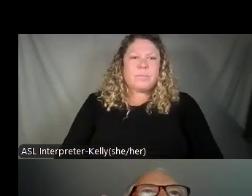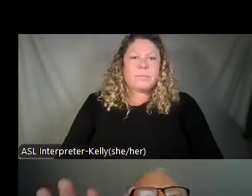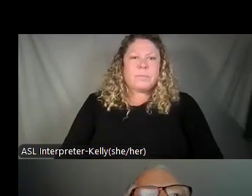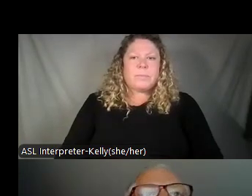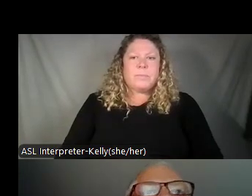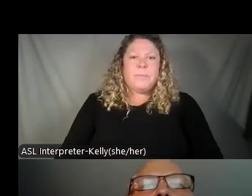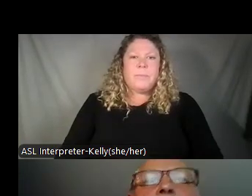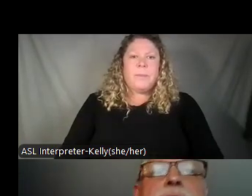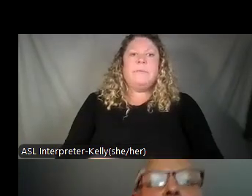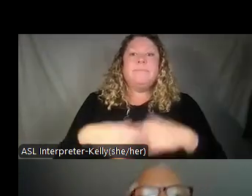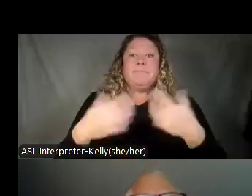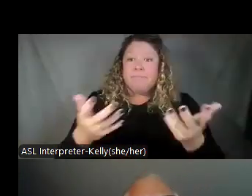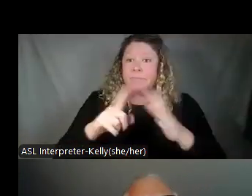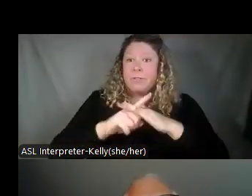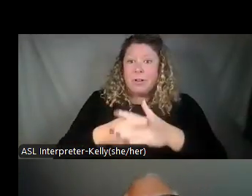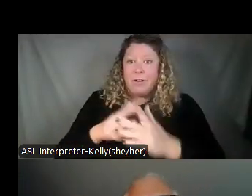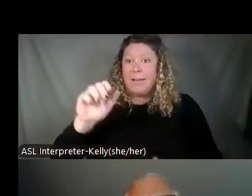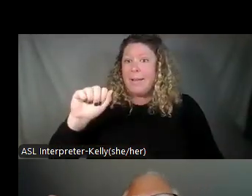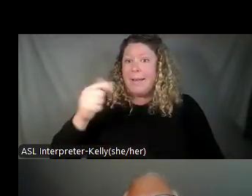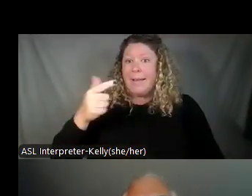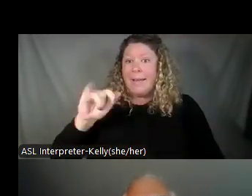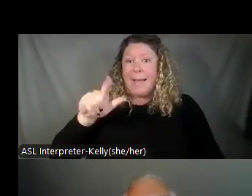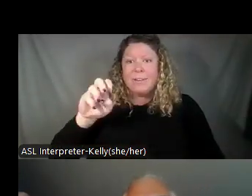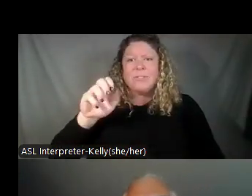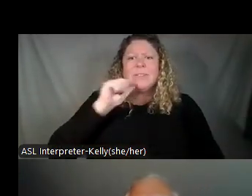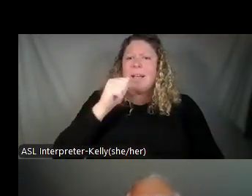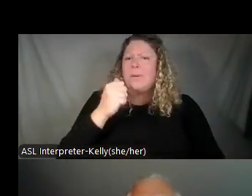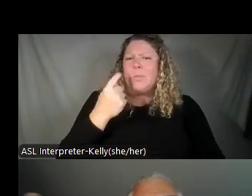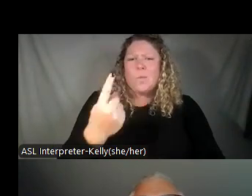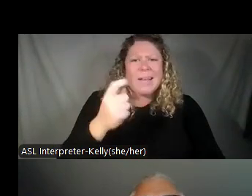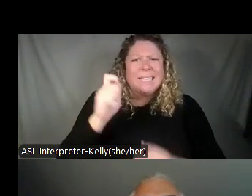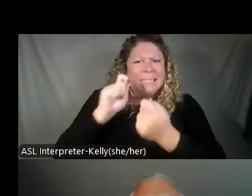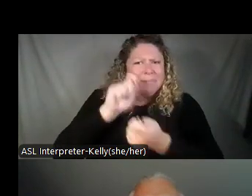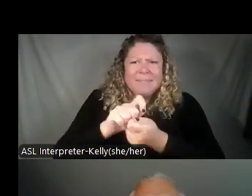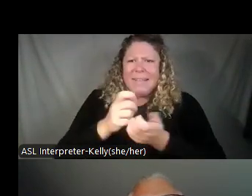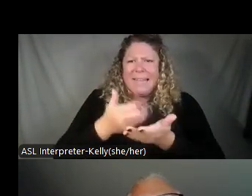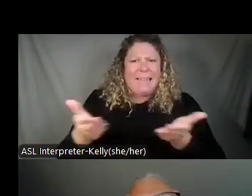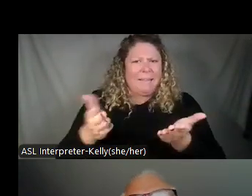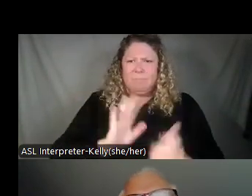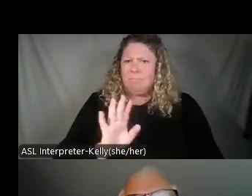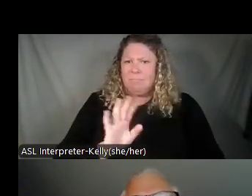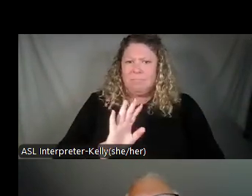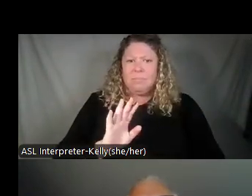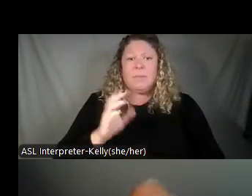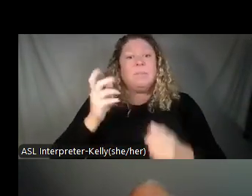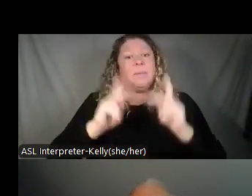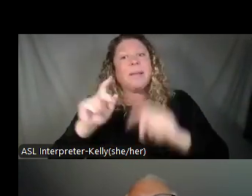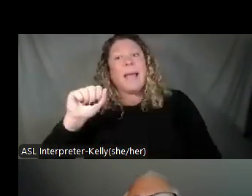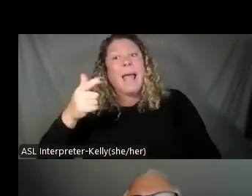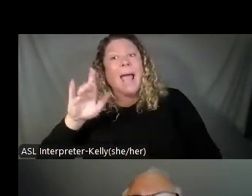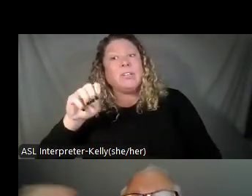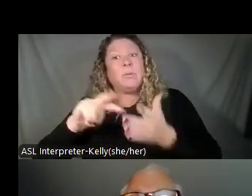So to start off, Agile is not one specific thing. Yeah, you may have heard that Agile is Scrum, or Agile